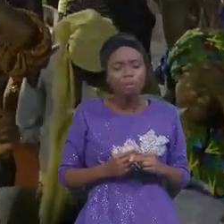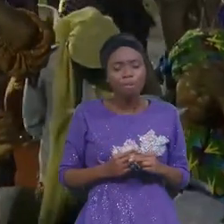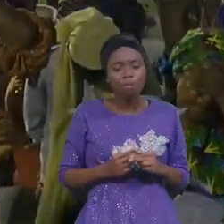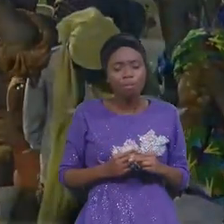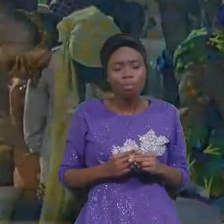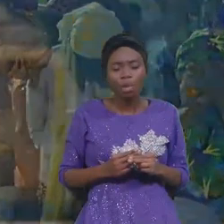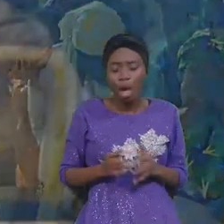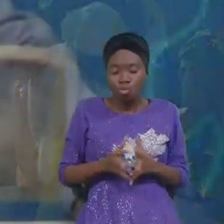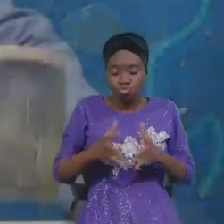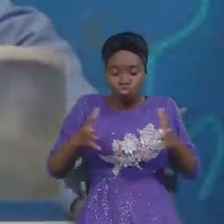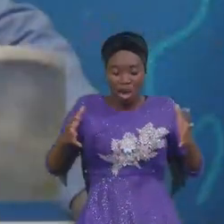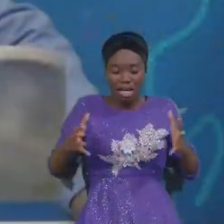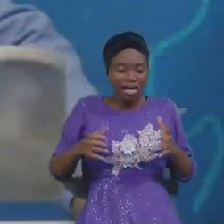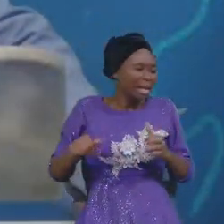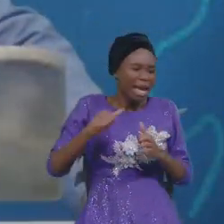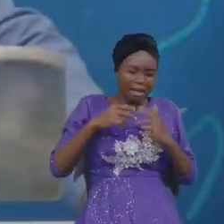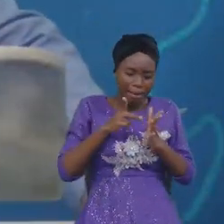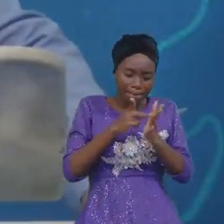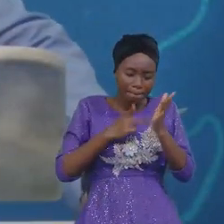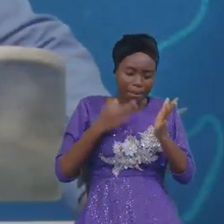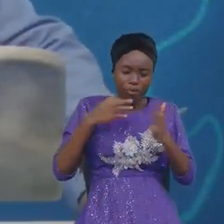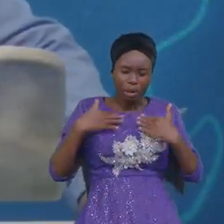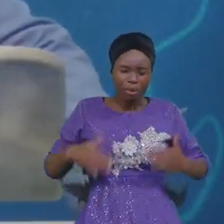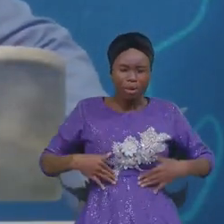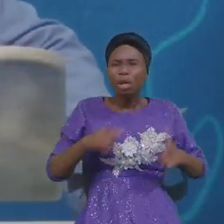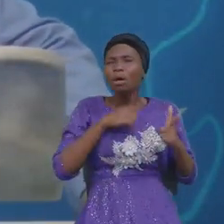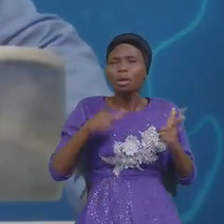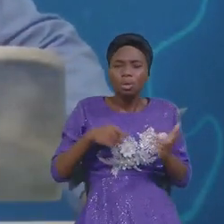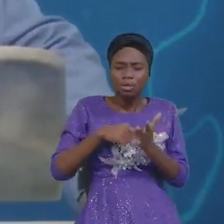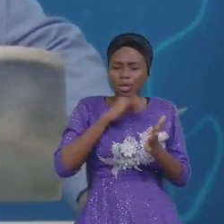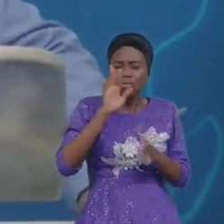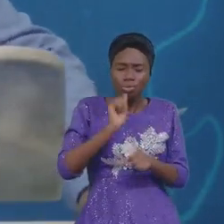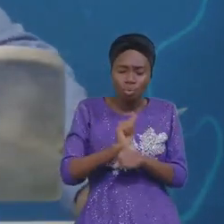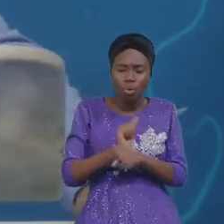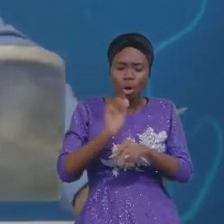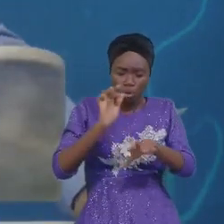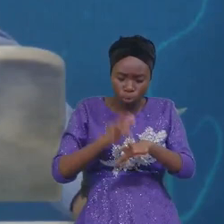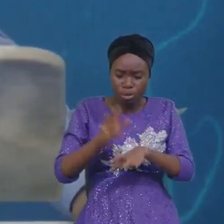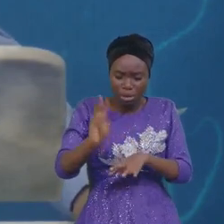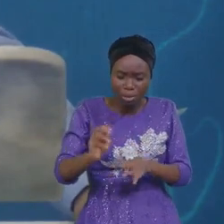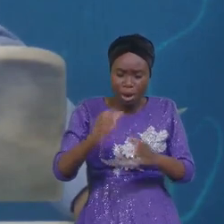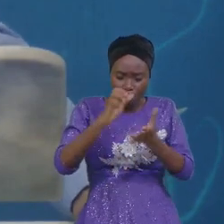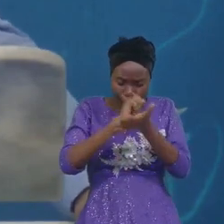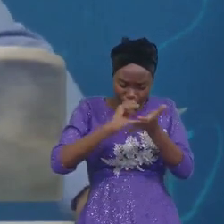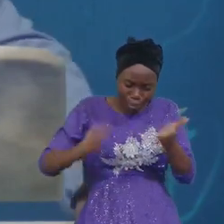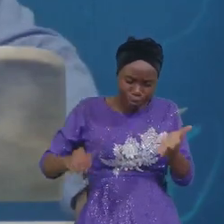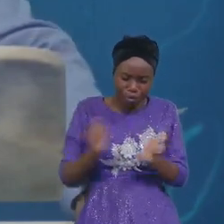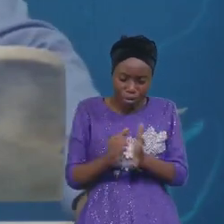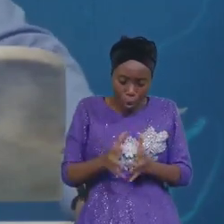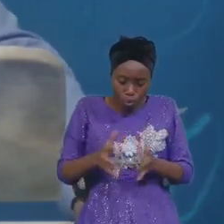any part of the body, Lord, this is your work. Touch them, remove the swelling